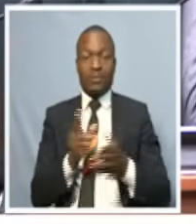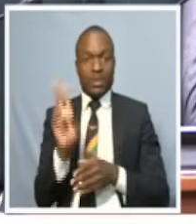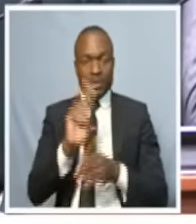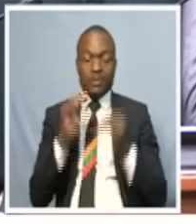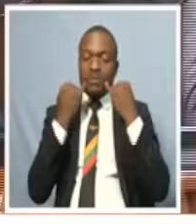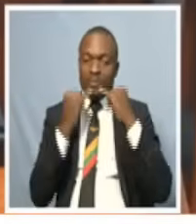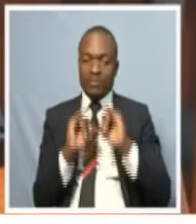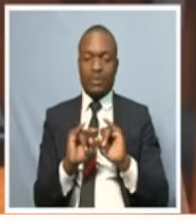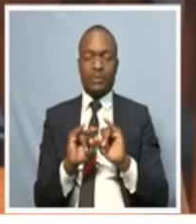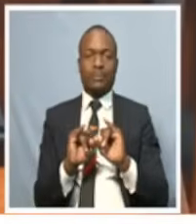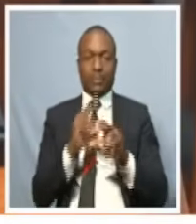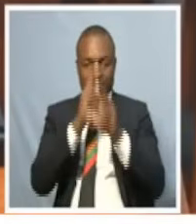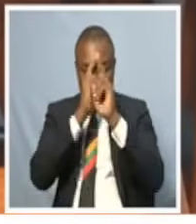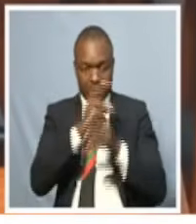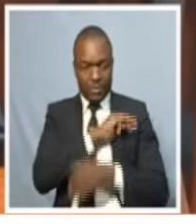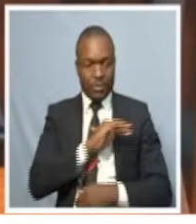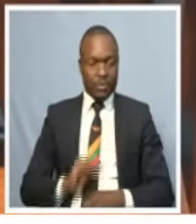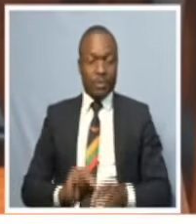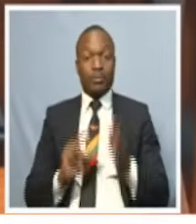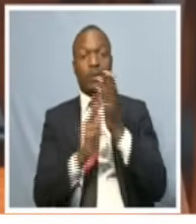The Honorable Member for Kwacha.